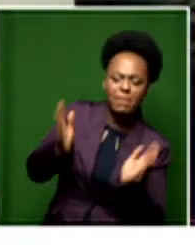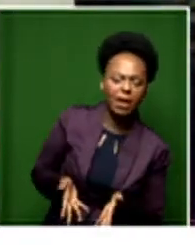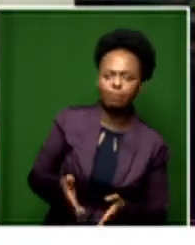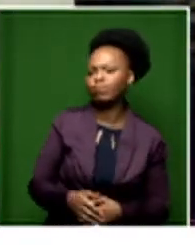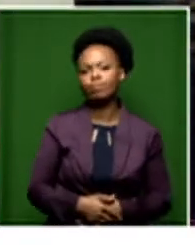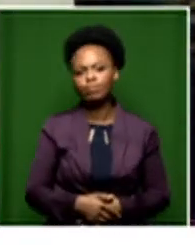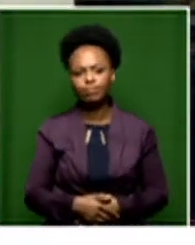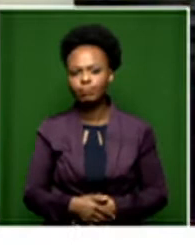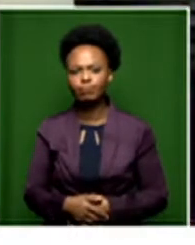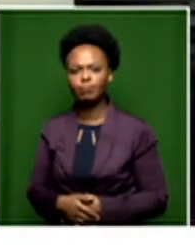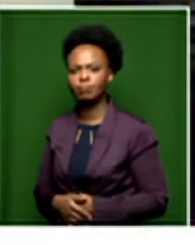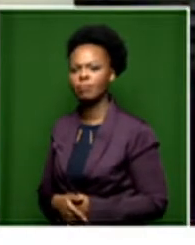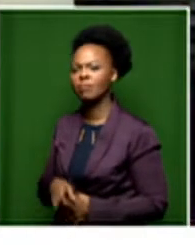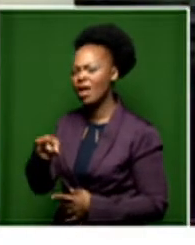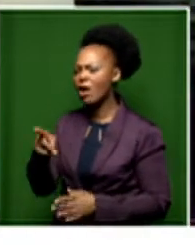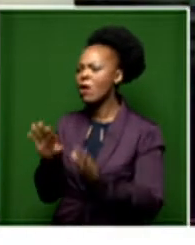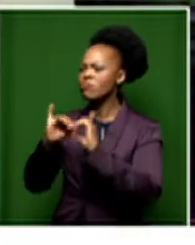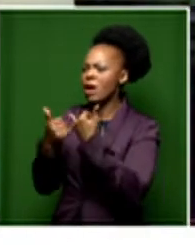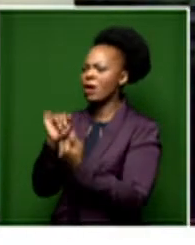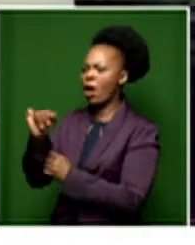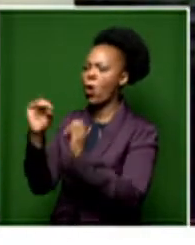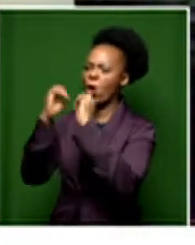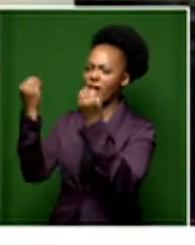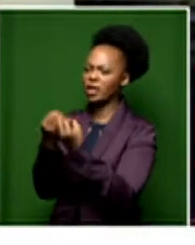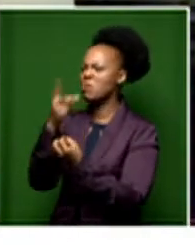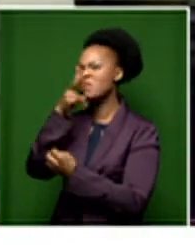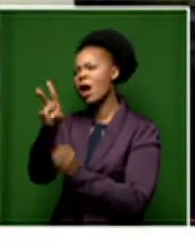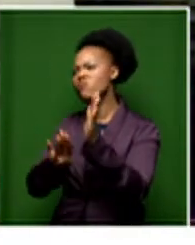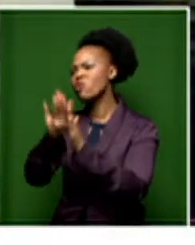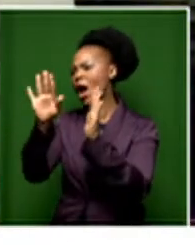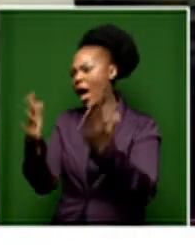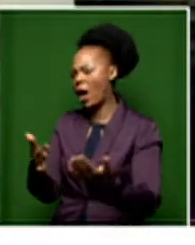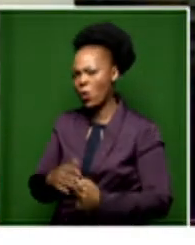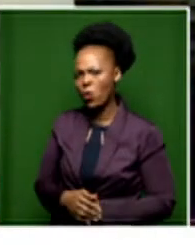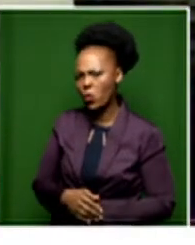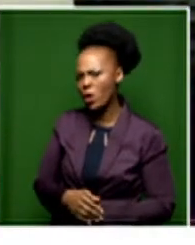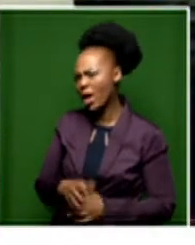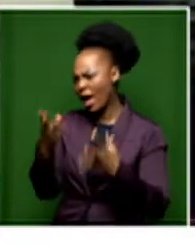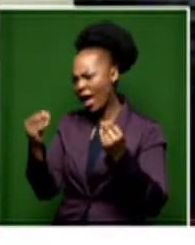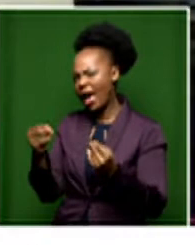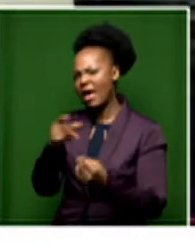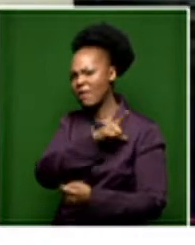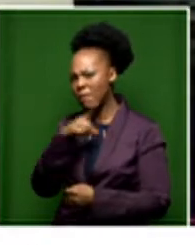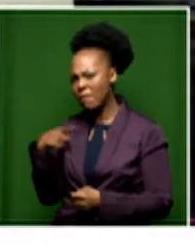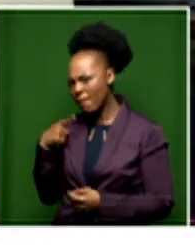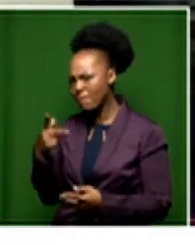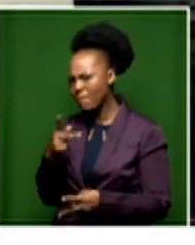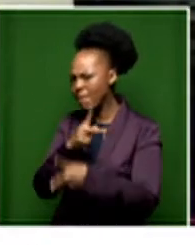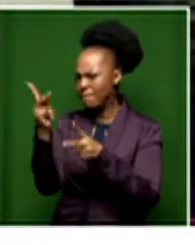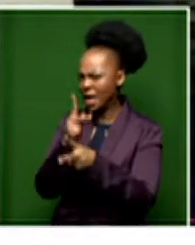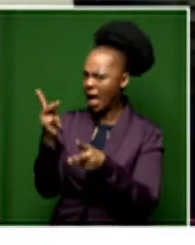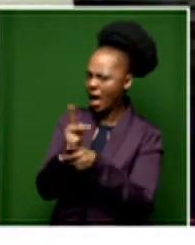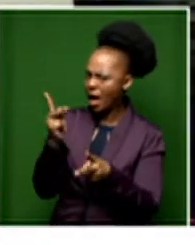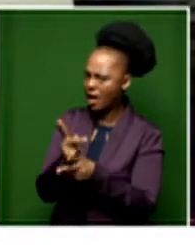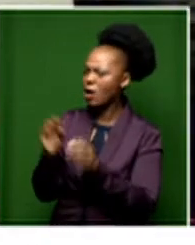Meals on Wheels grow in the future? I mean, are you at liberty to share the long-term plans that this organization has towards the growth